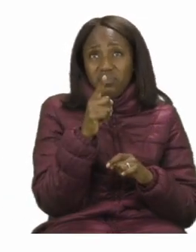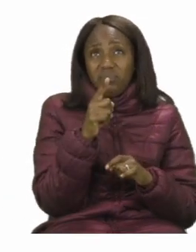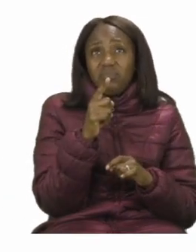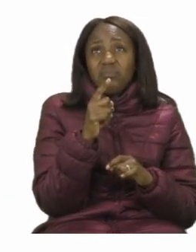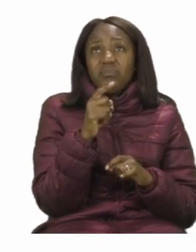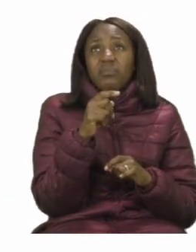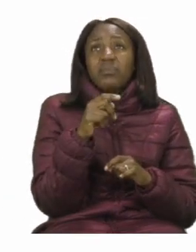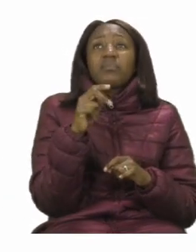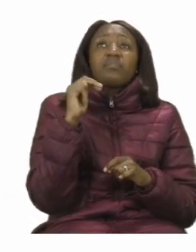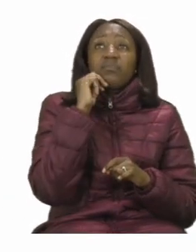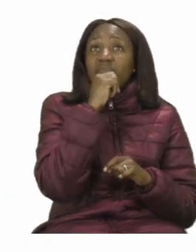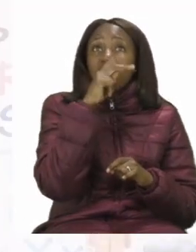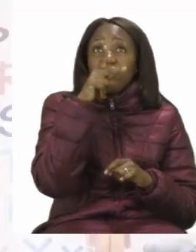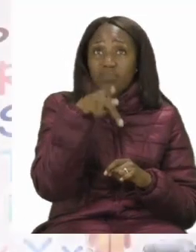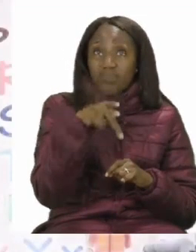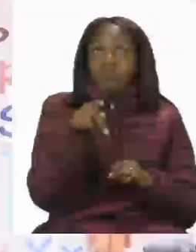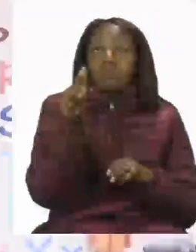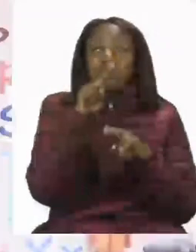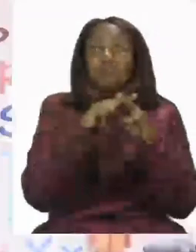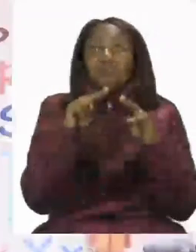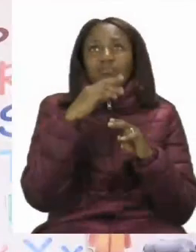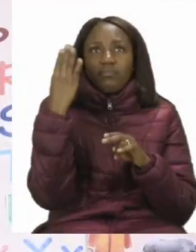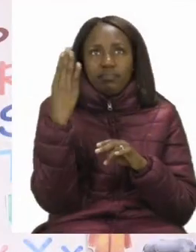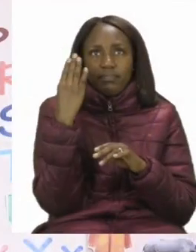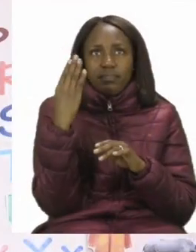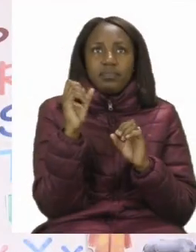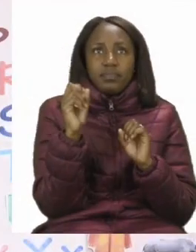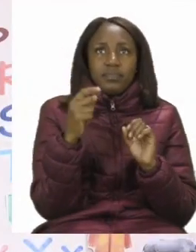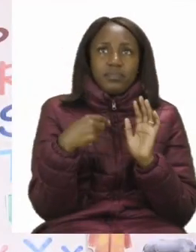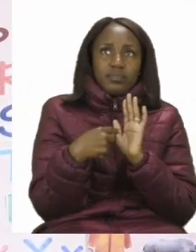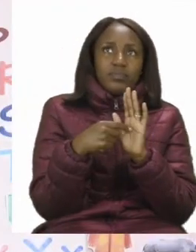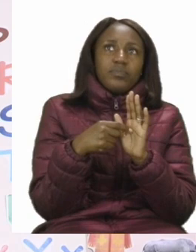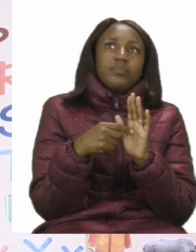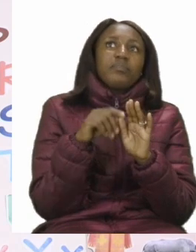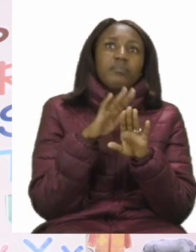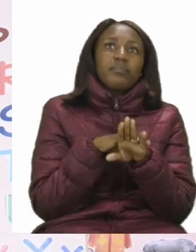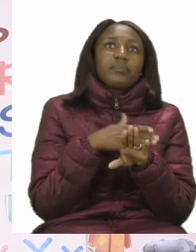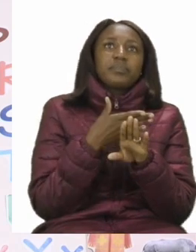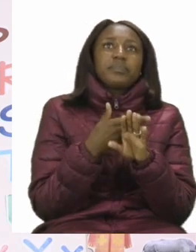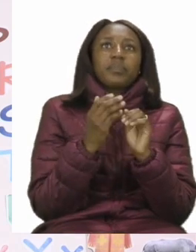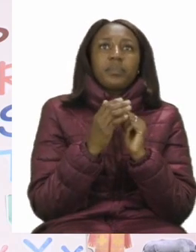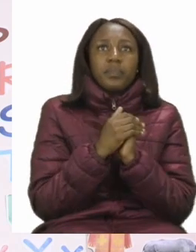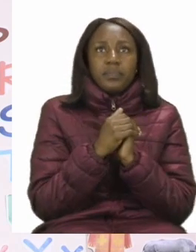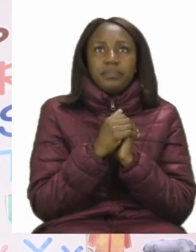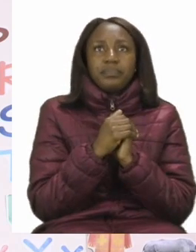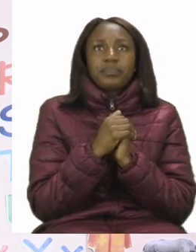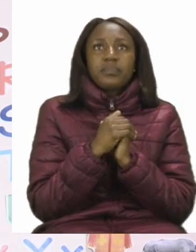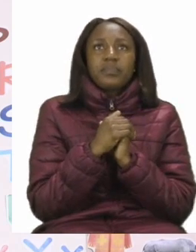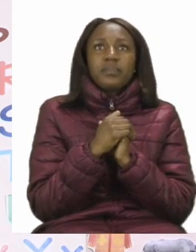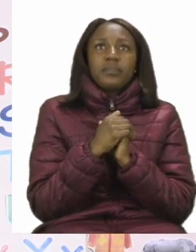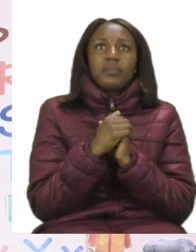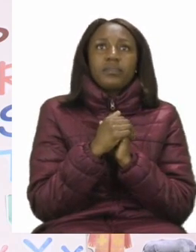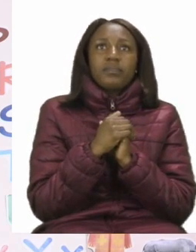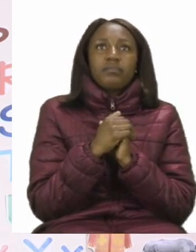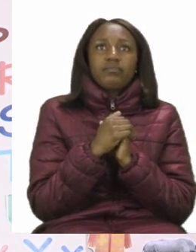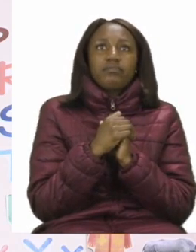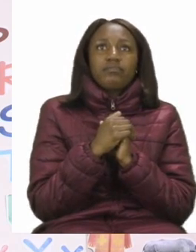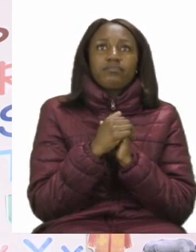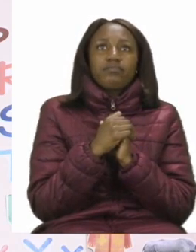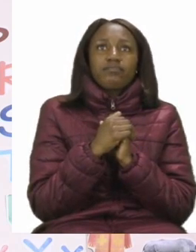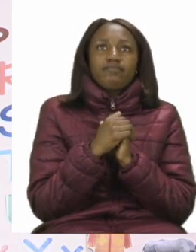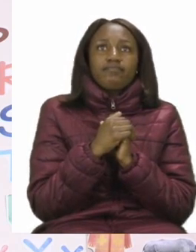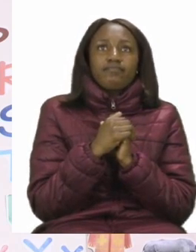Okay, on the board I gave you some ideas. So here we said common nouns we know